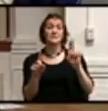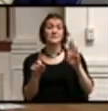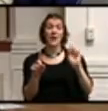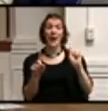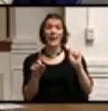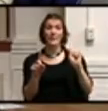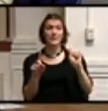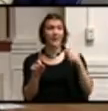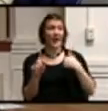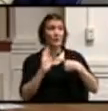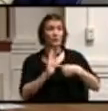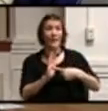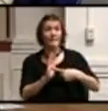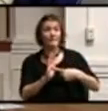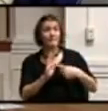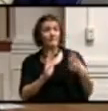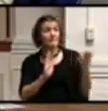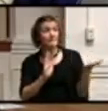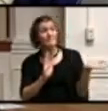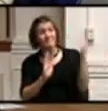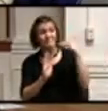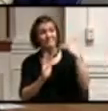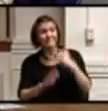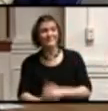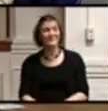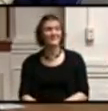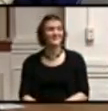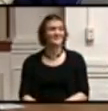from Northside Subs here? You want to come on up?